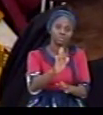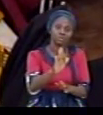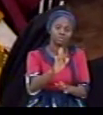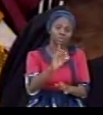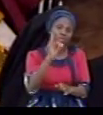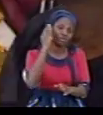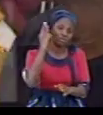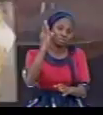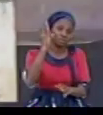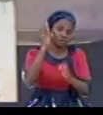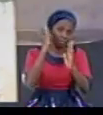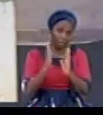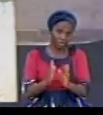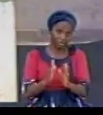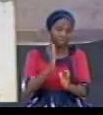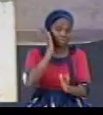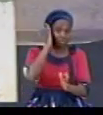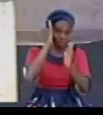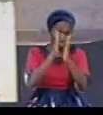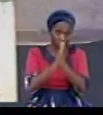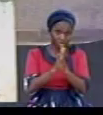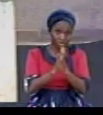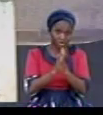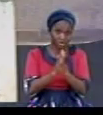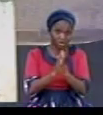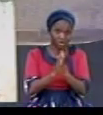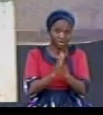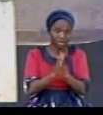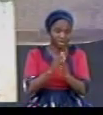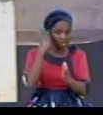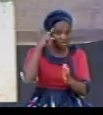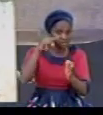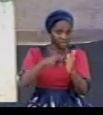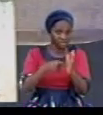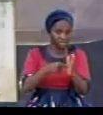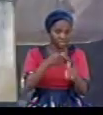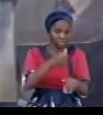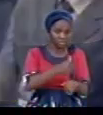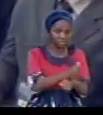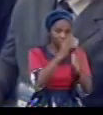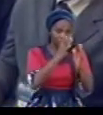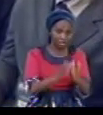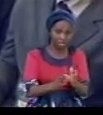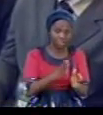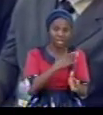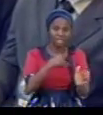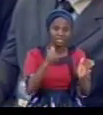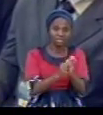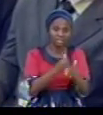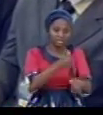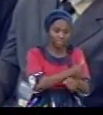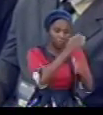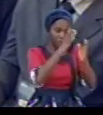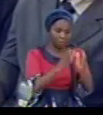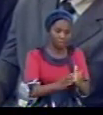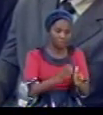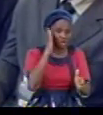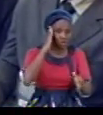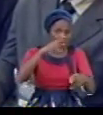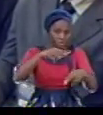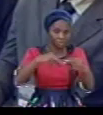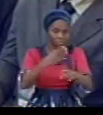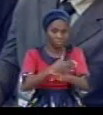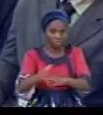pastor, will pray for this mountain, and that mountain will move away. And of